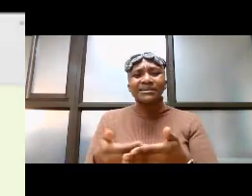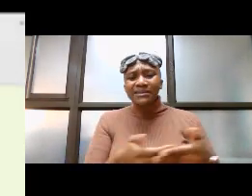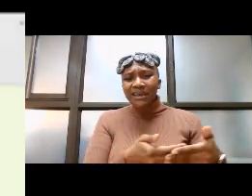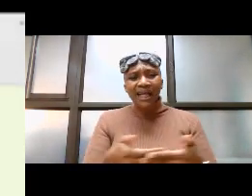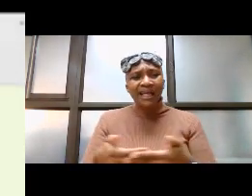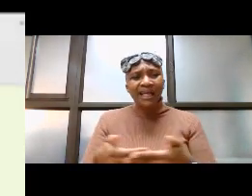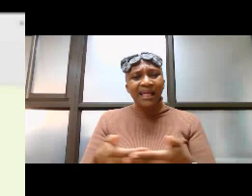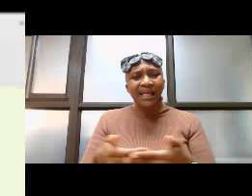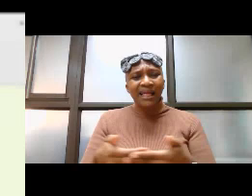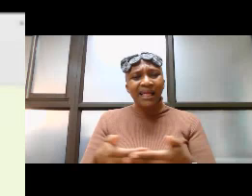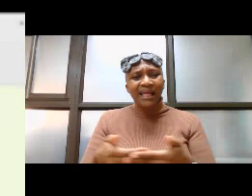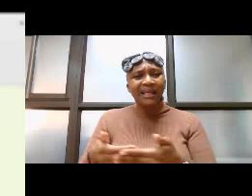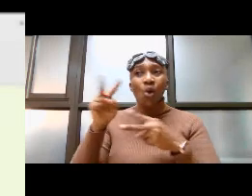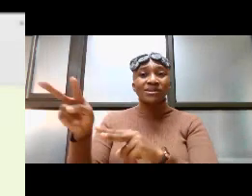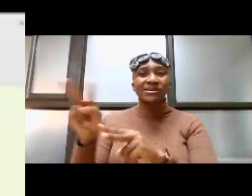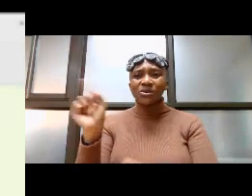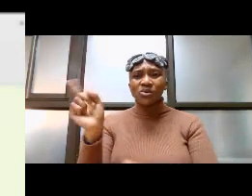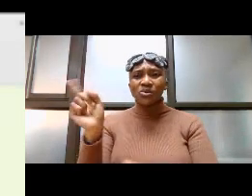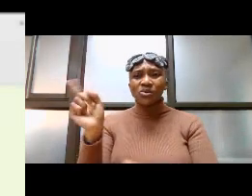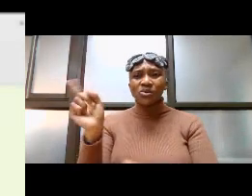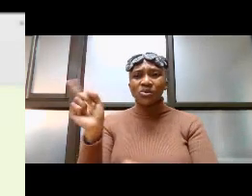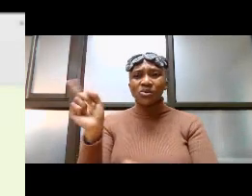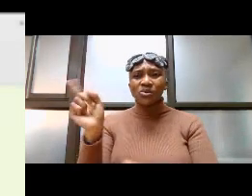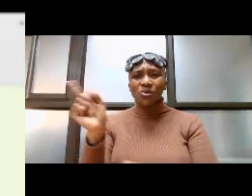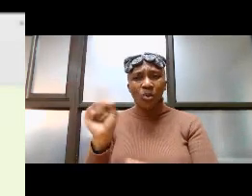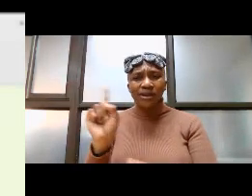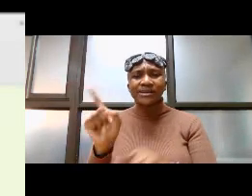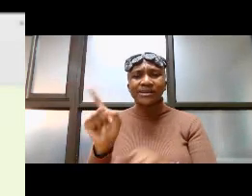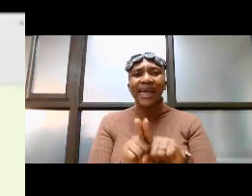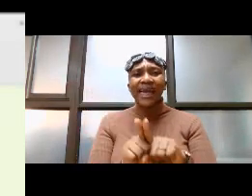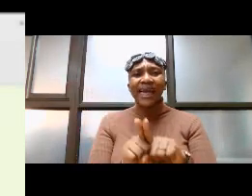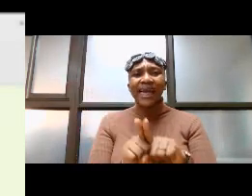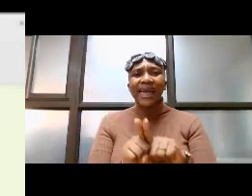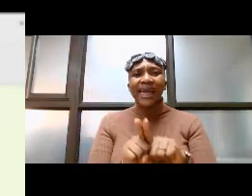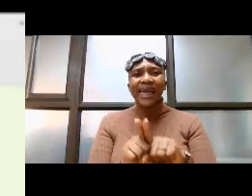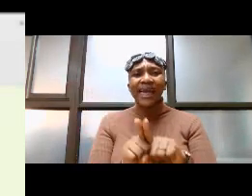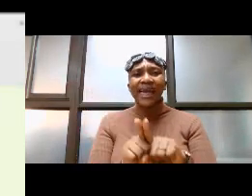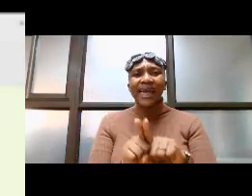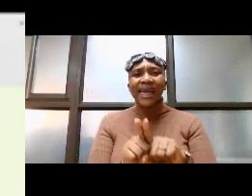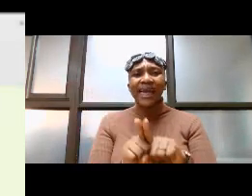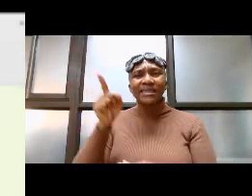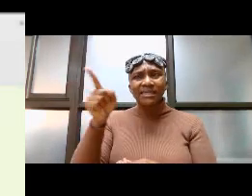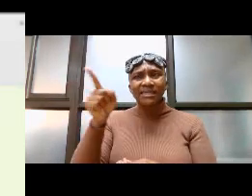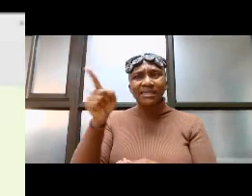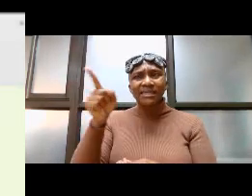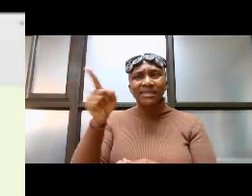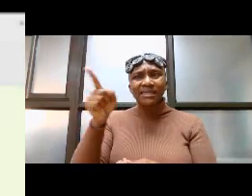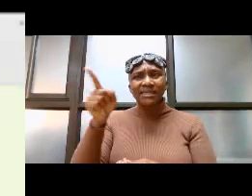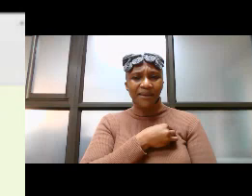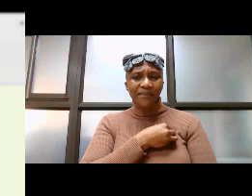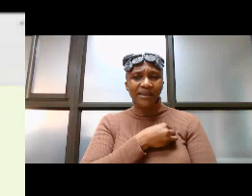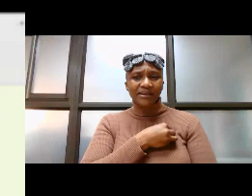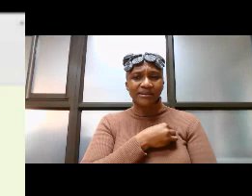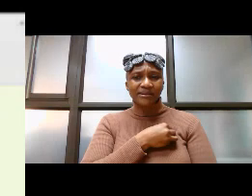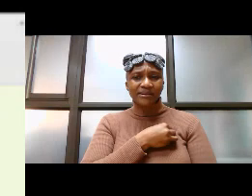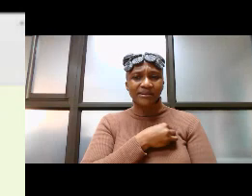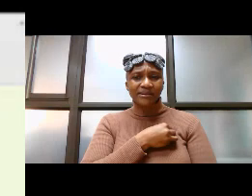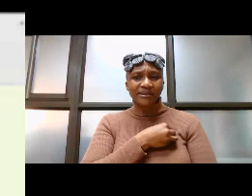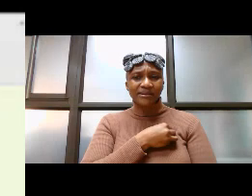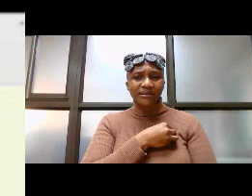He or she was considered as a deformed. See, that was a kind of disability, how disability was